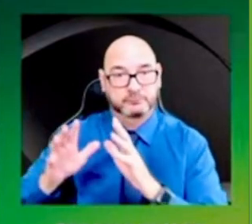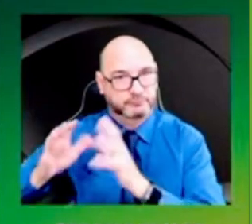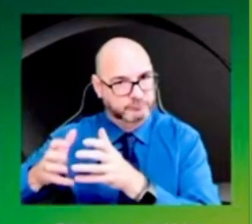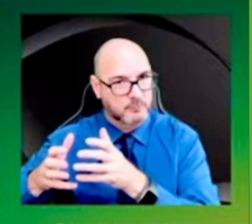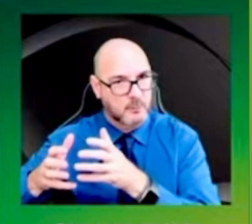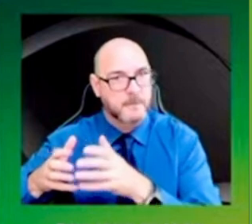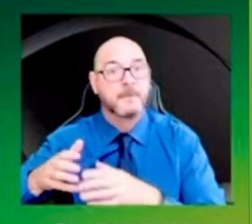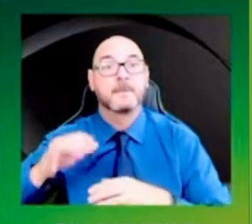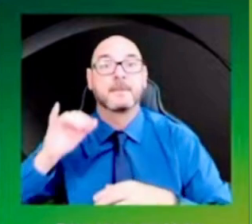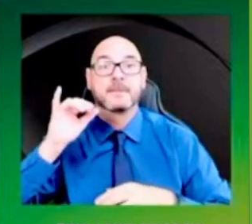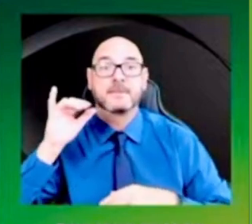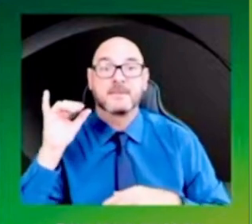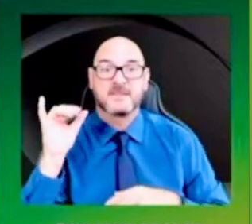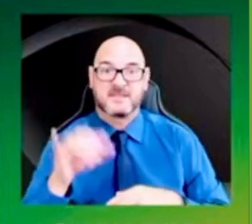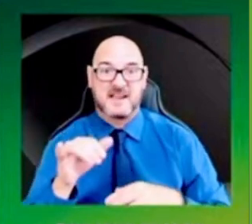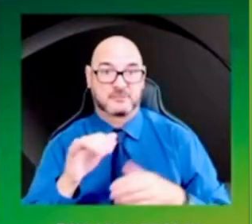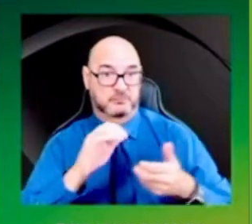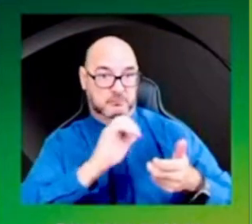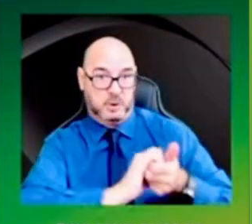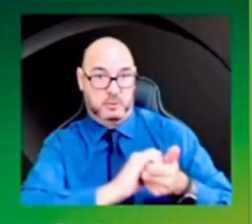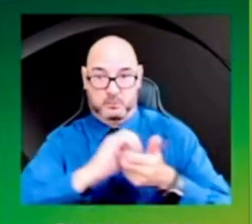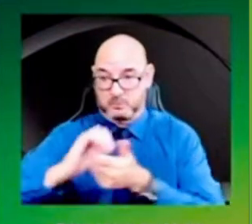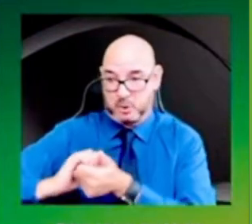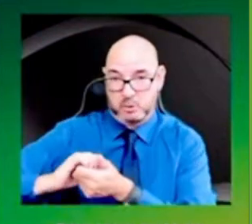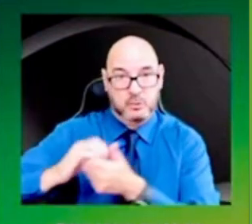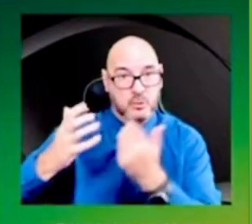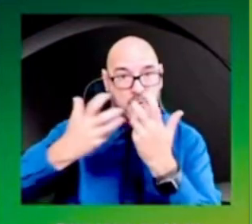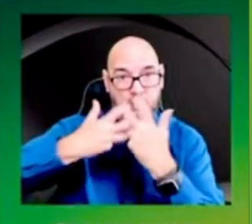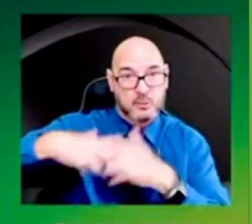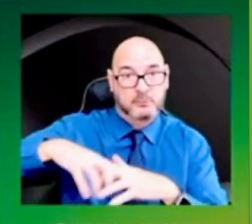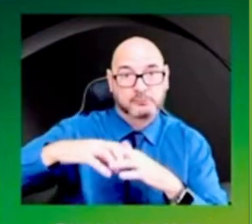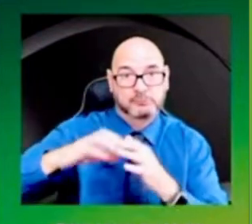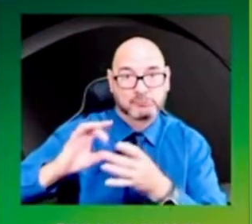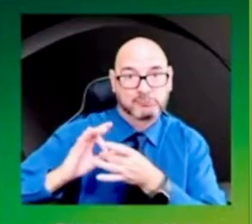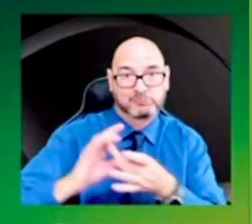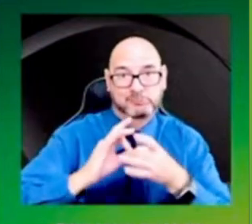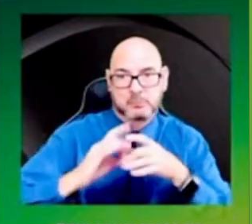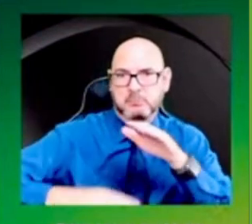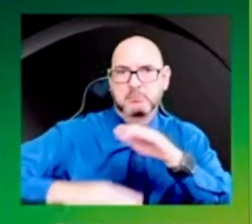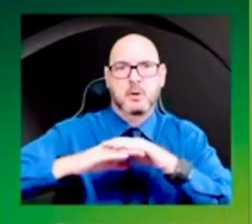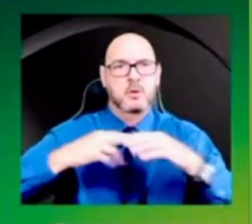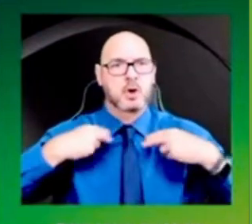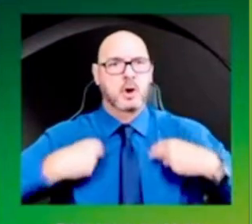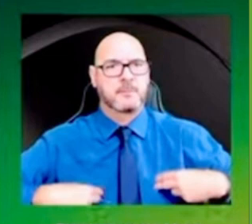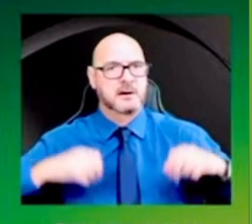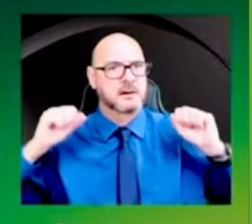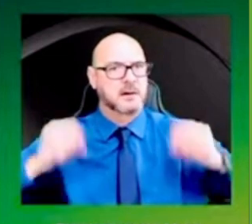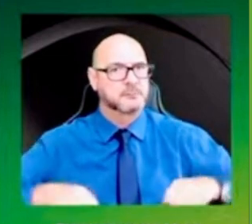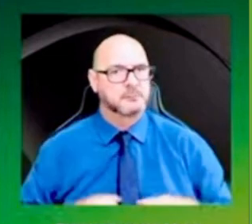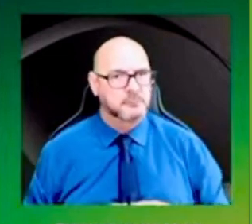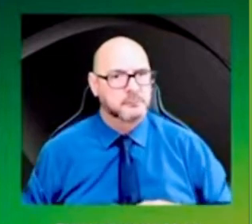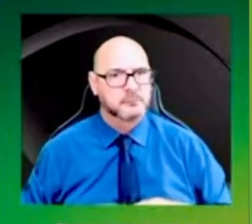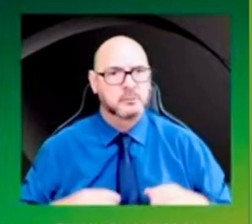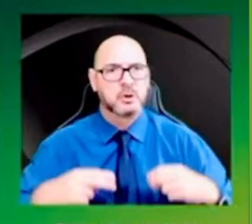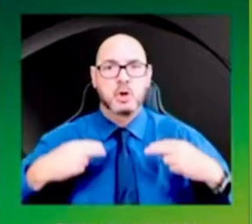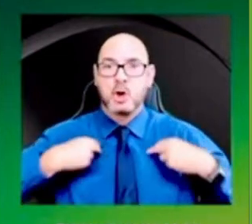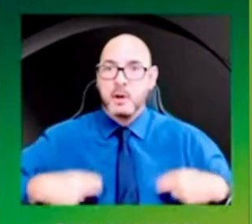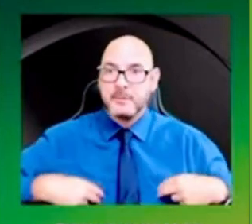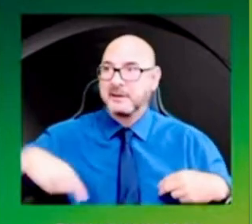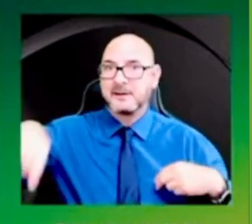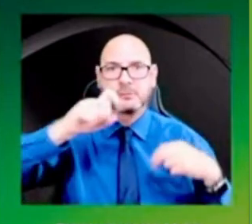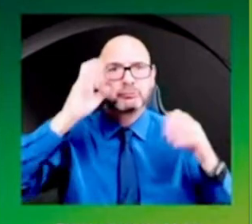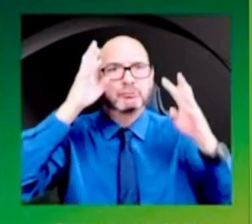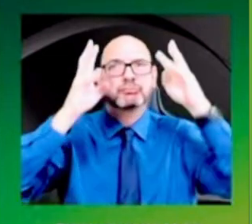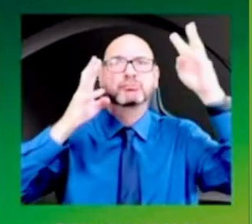to maximize the human capacity, the innovation that is occurring here and in other